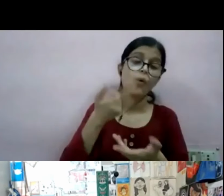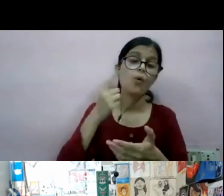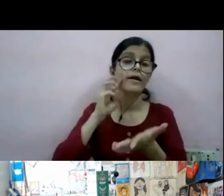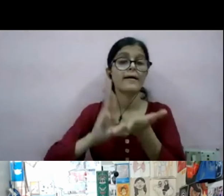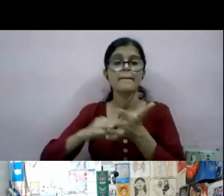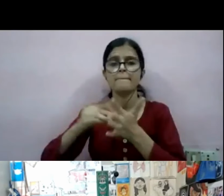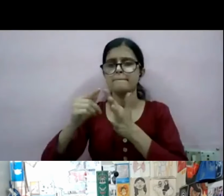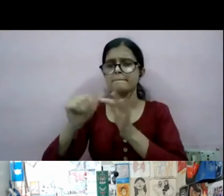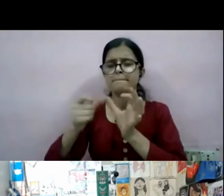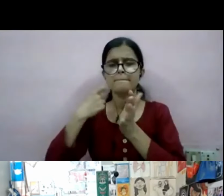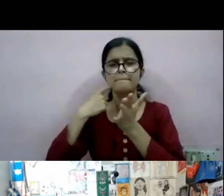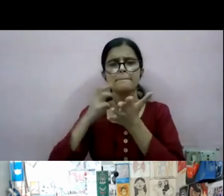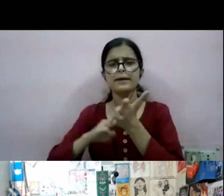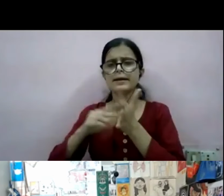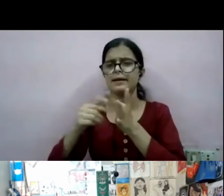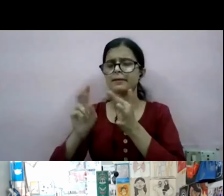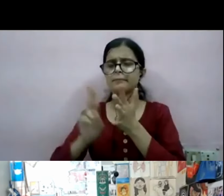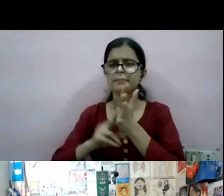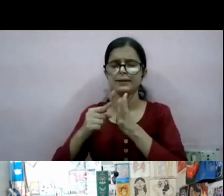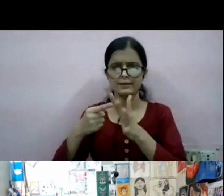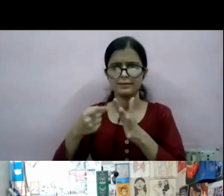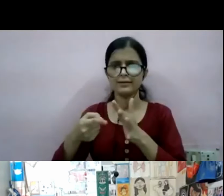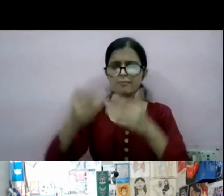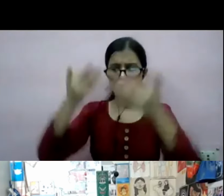mere facts of body materiality.